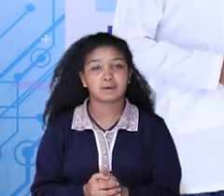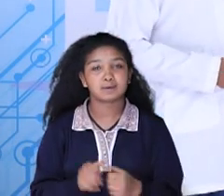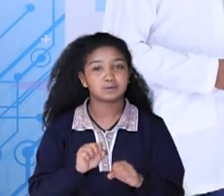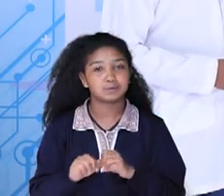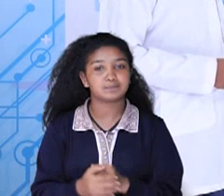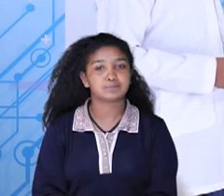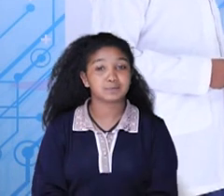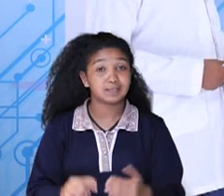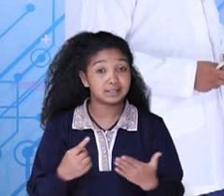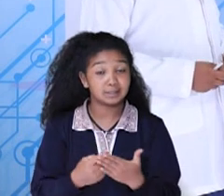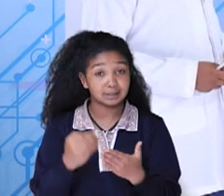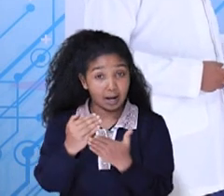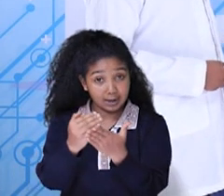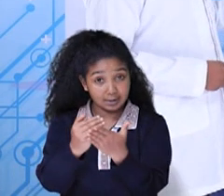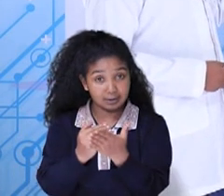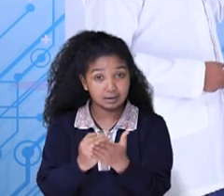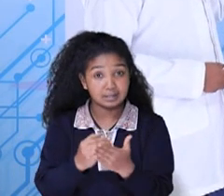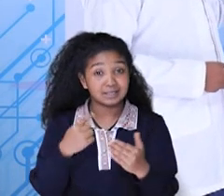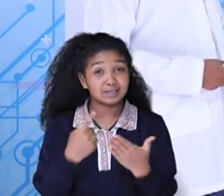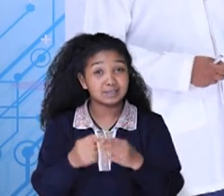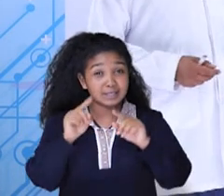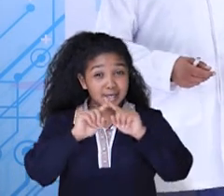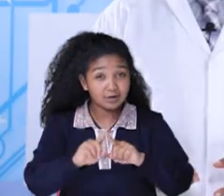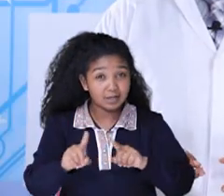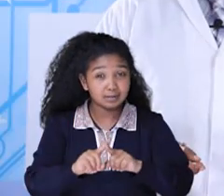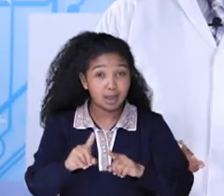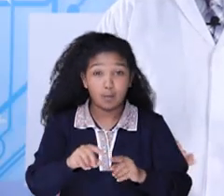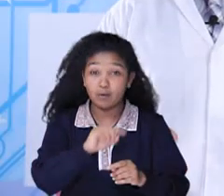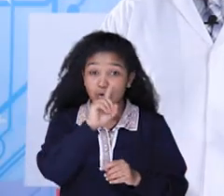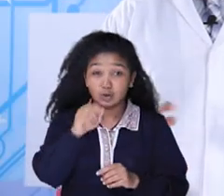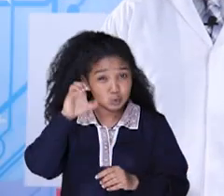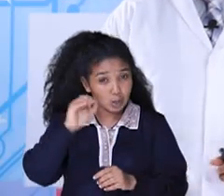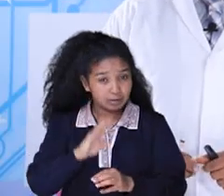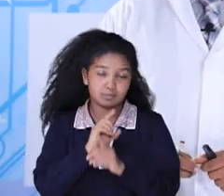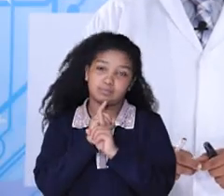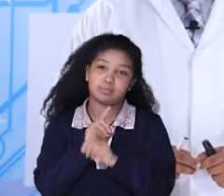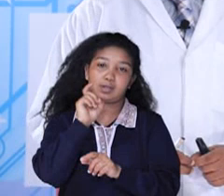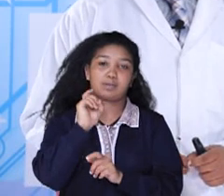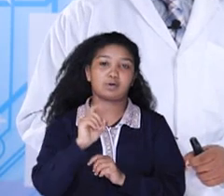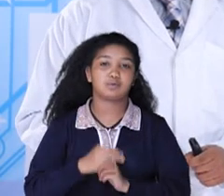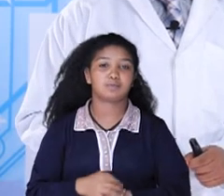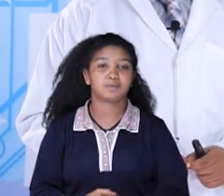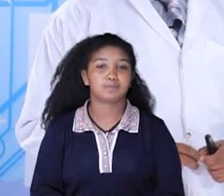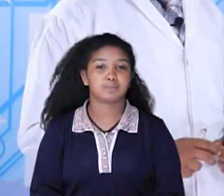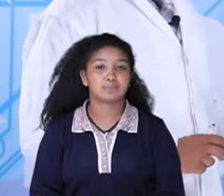So, in this lesson, these different types of questions should have to be answered.